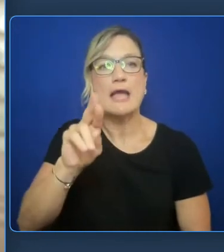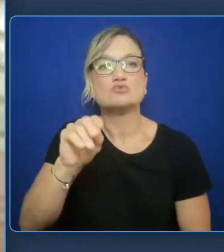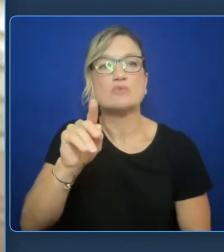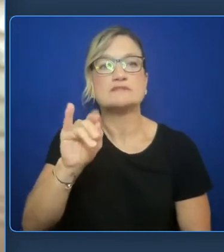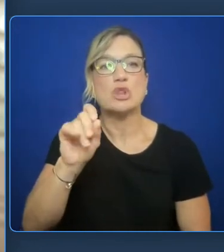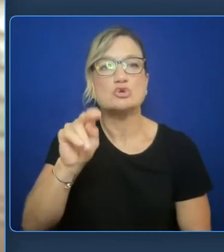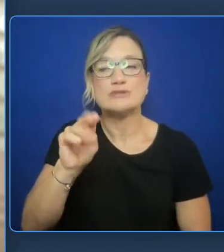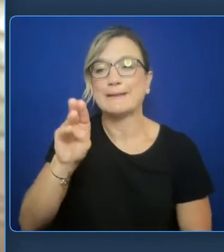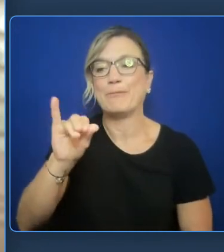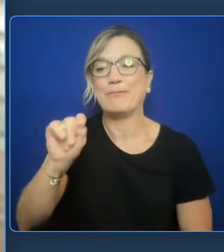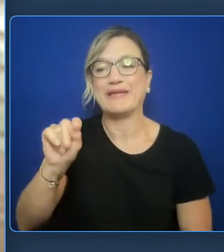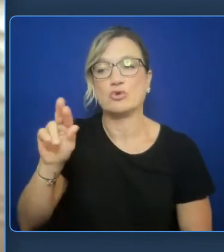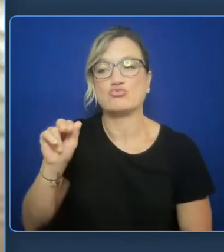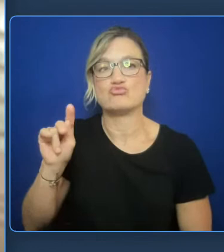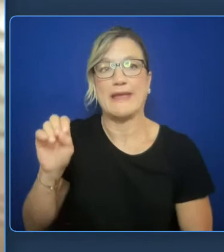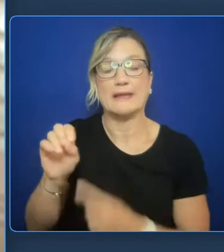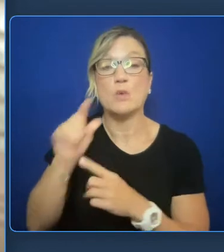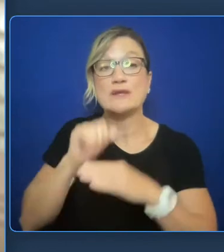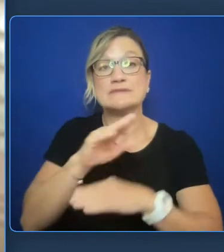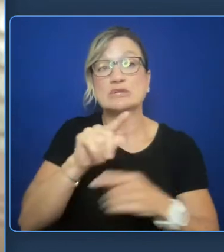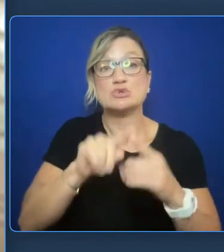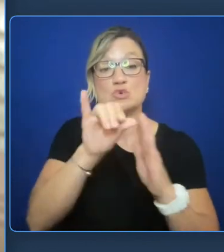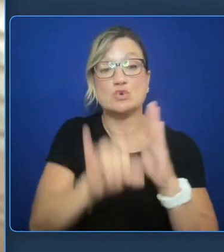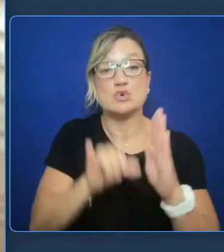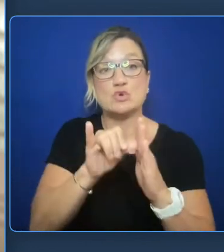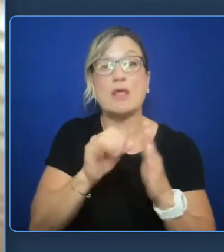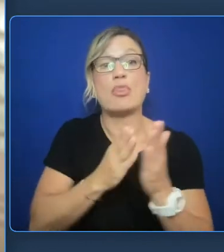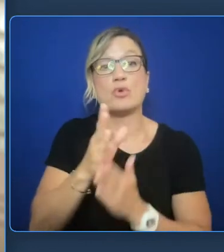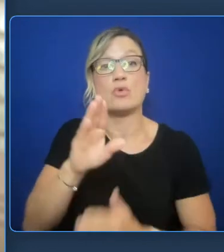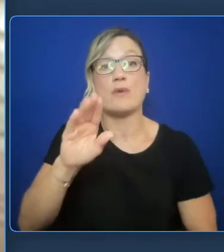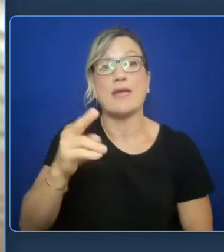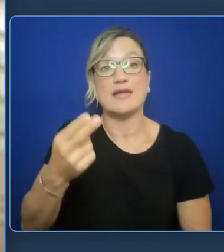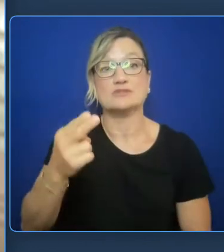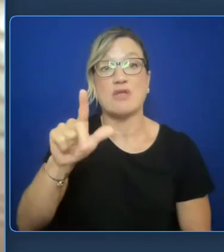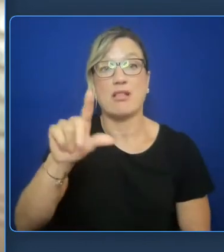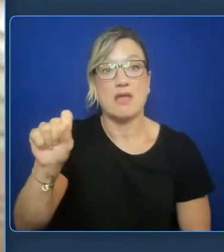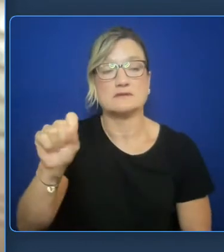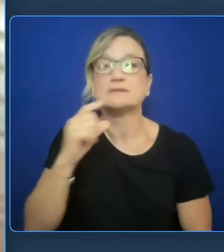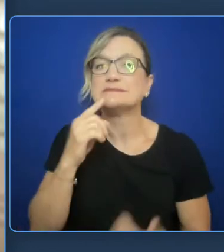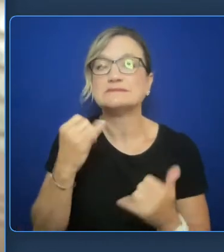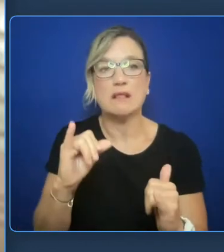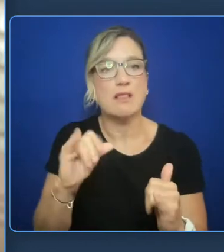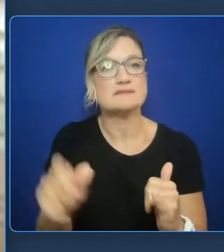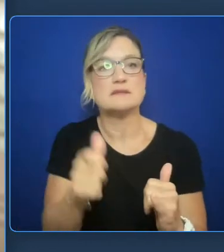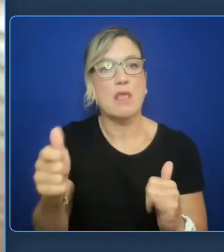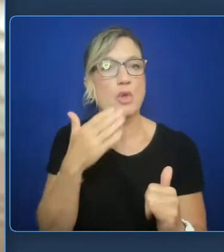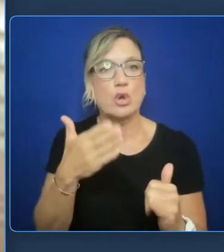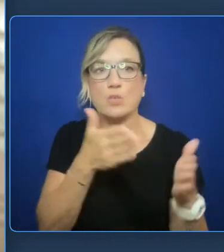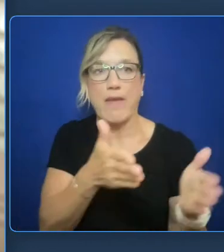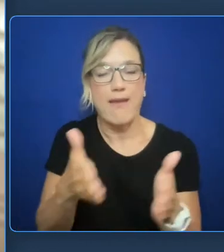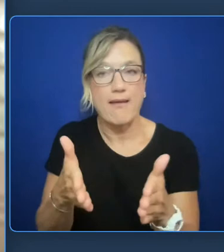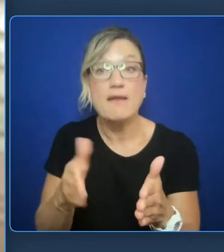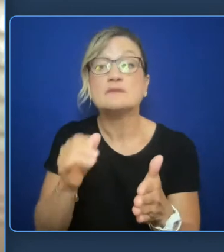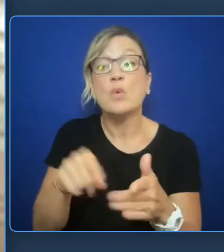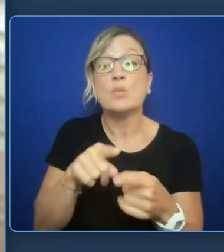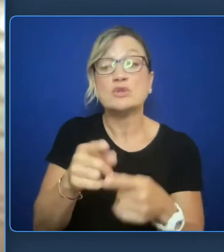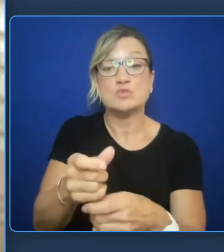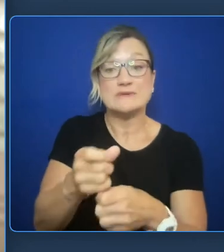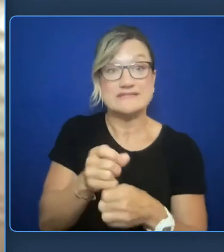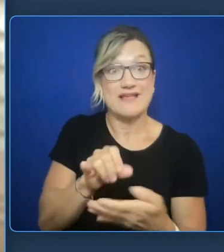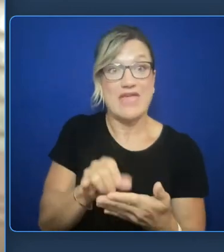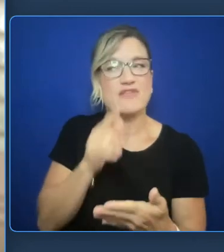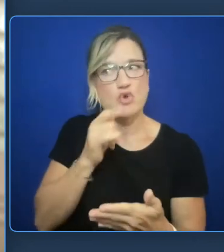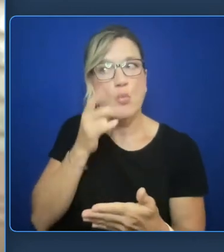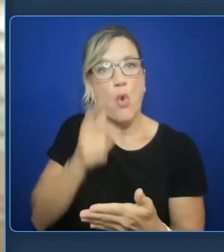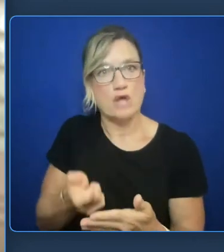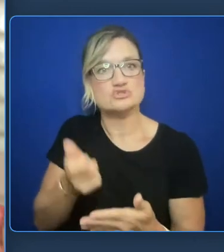high bit rate, we're sending that to YouTube via HLS, which still is another good way. And when you receive this, if you're watching